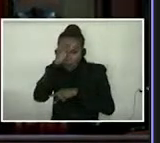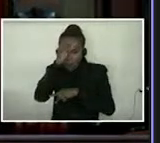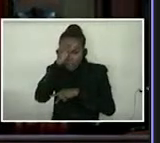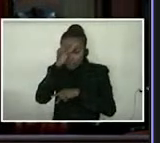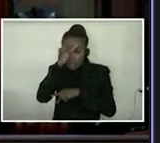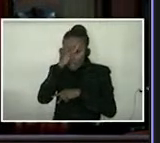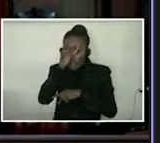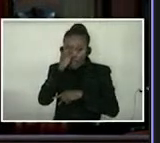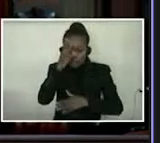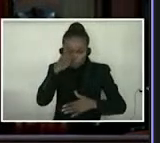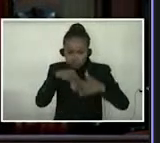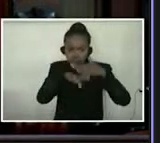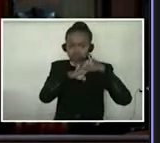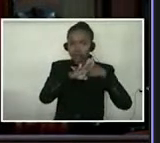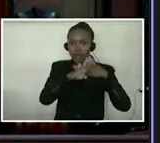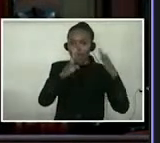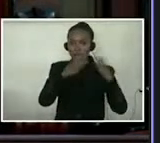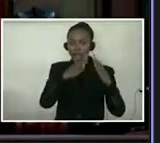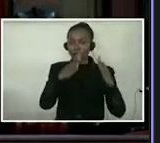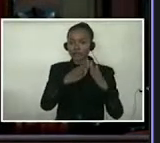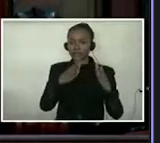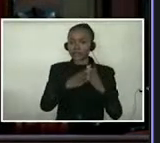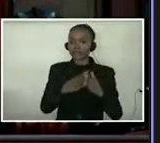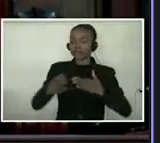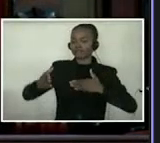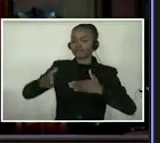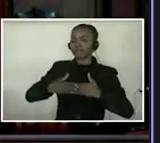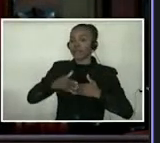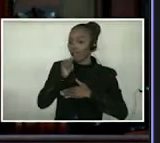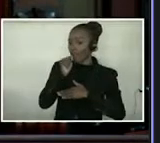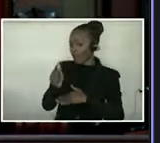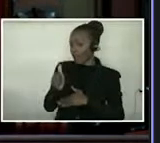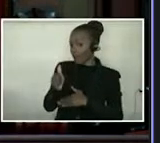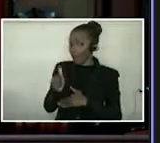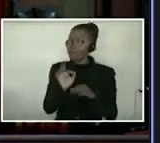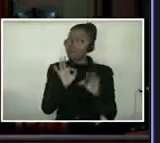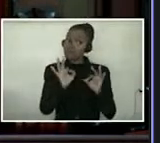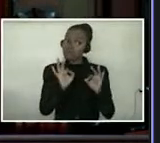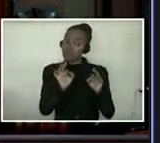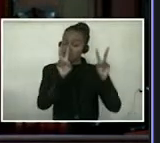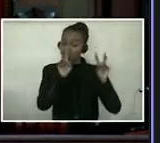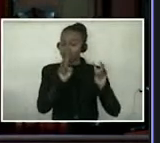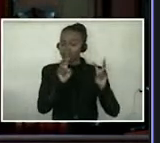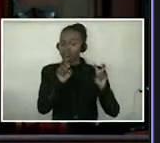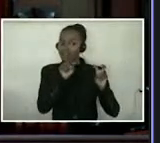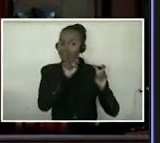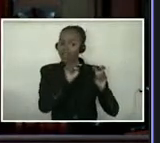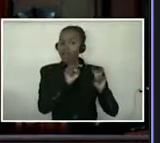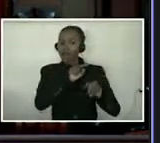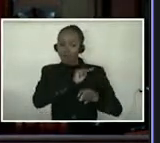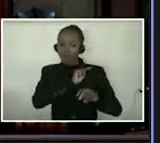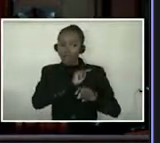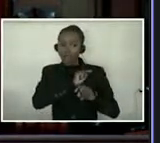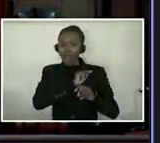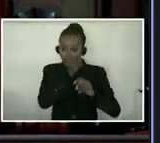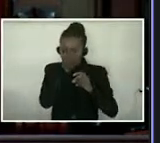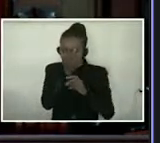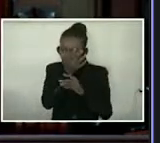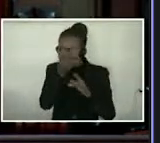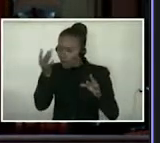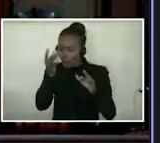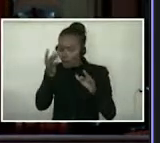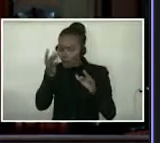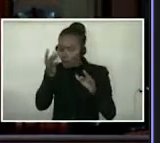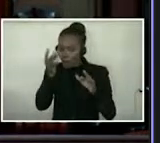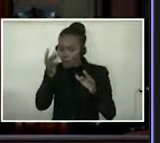that was a proper relationship of acts and hazard mitigation because she was alleging men of the struggle to be aware but